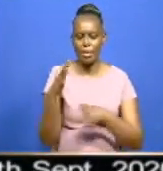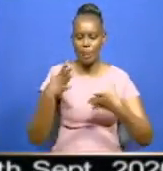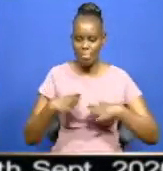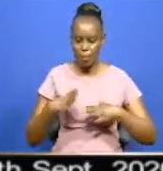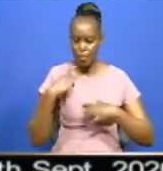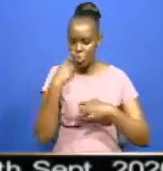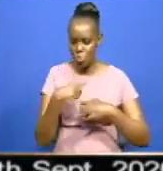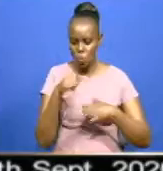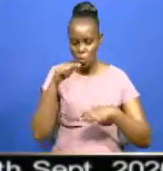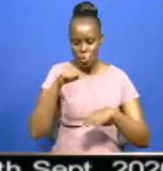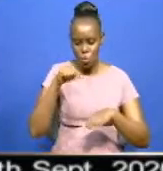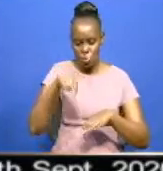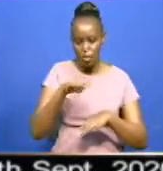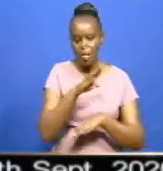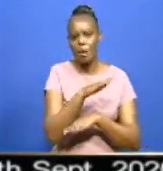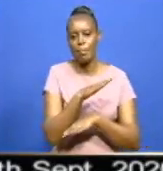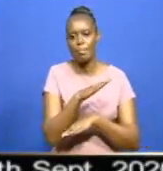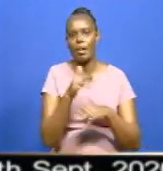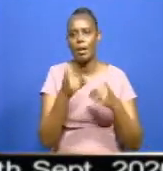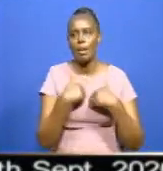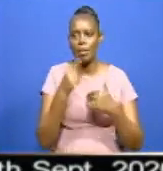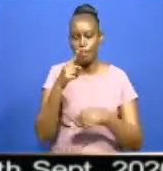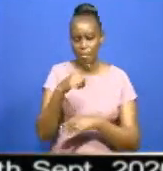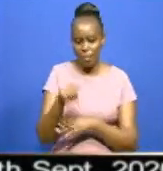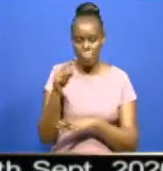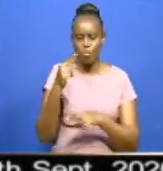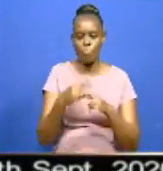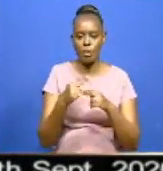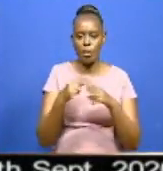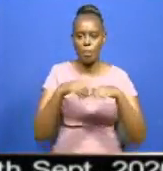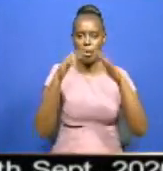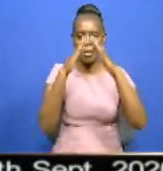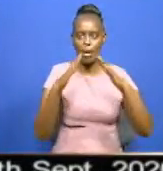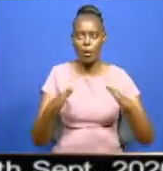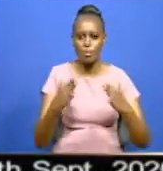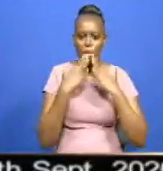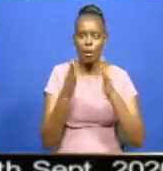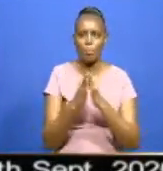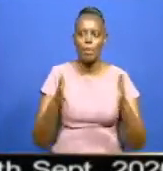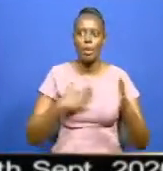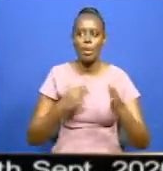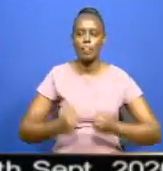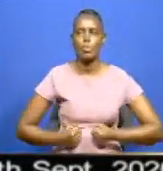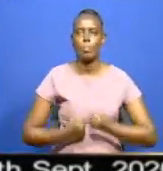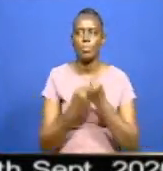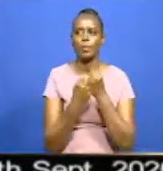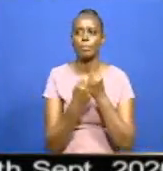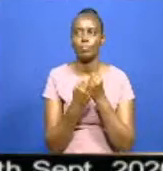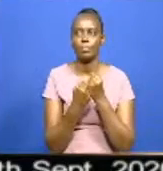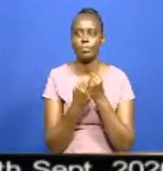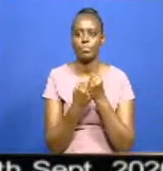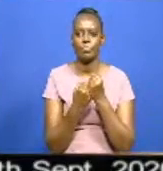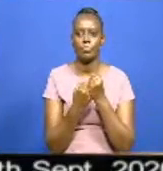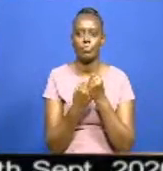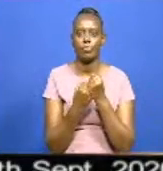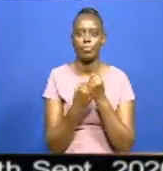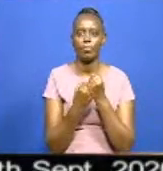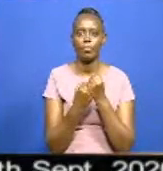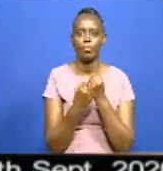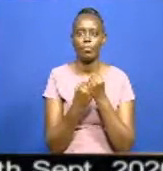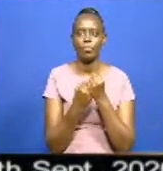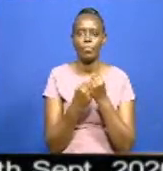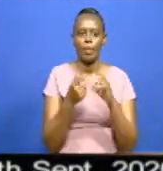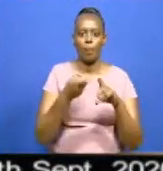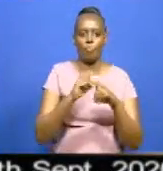who this afternoon have been approved by the House. Thank you very much. I support. Thank you. Let's then get a one from